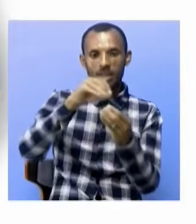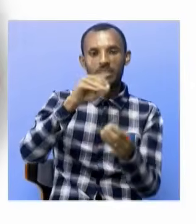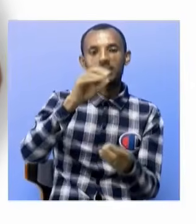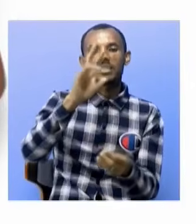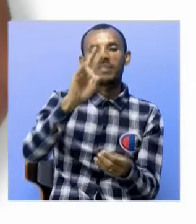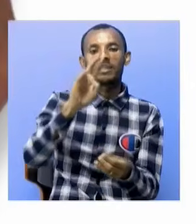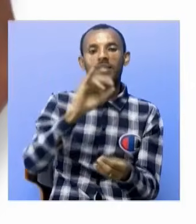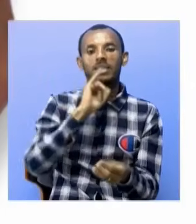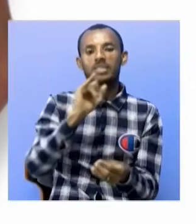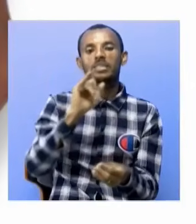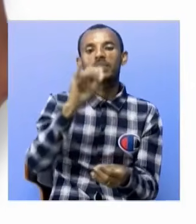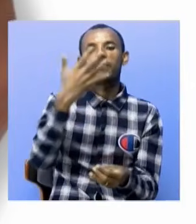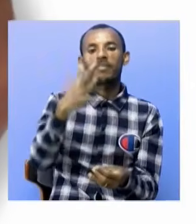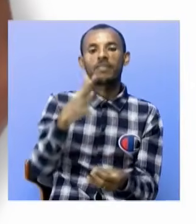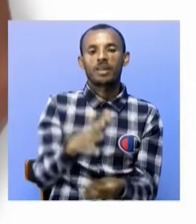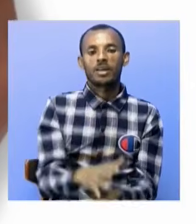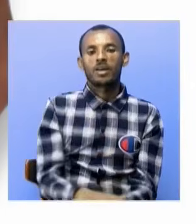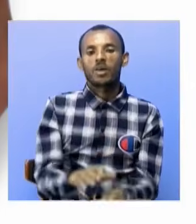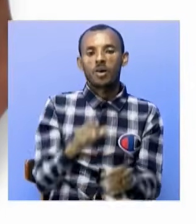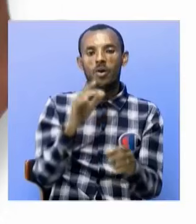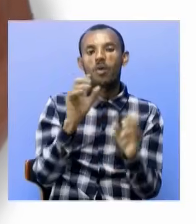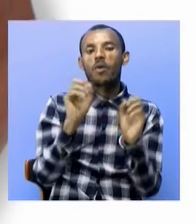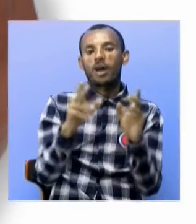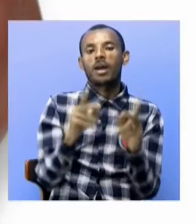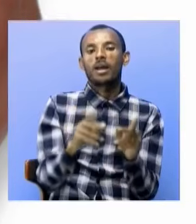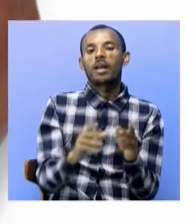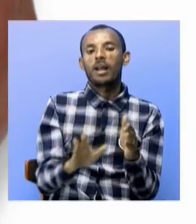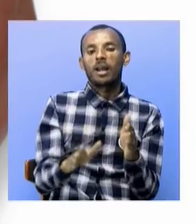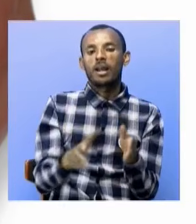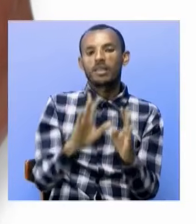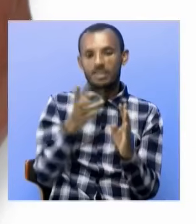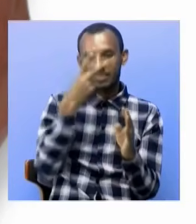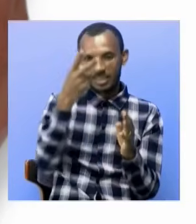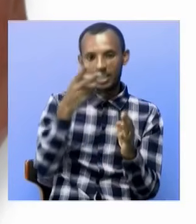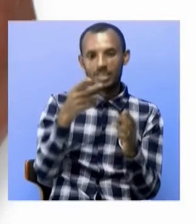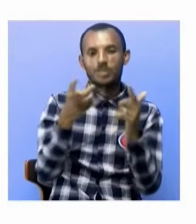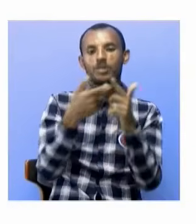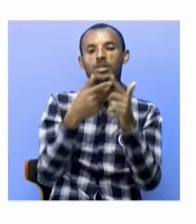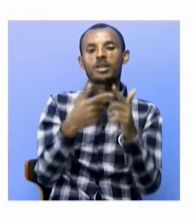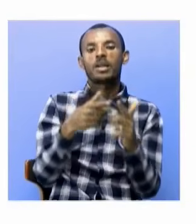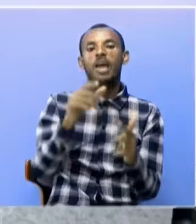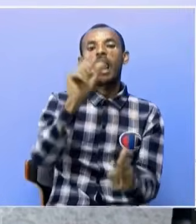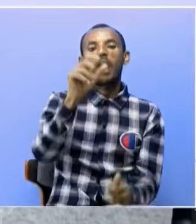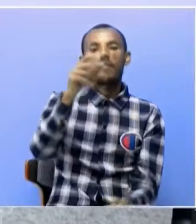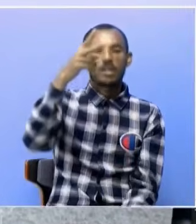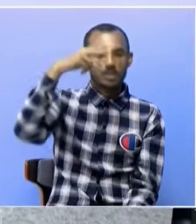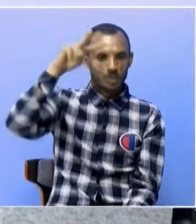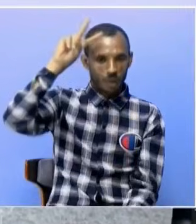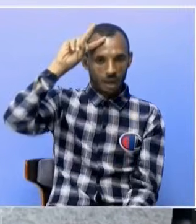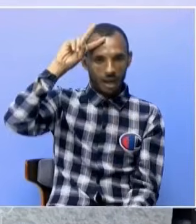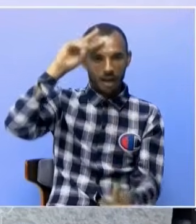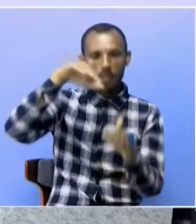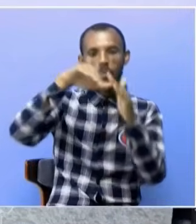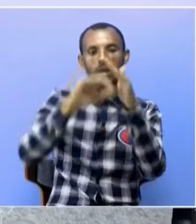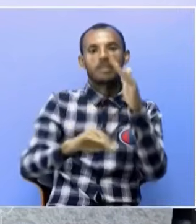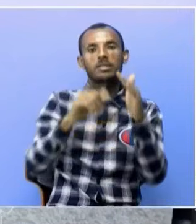15. All right, let's see the third one. 11 square minus 10 square.